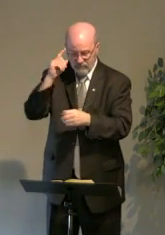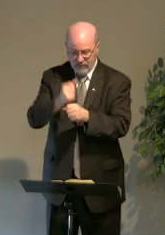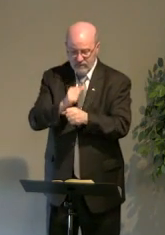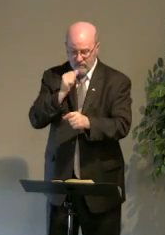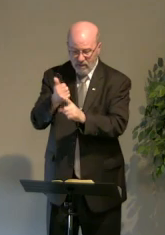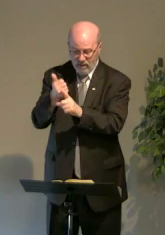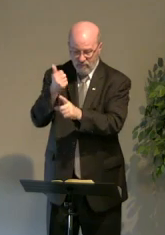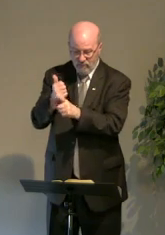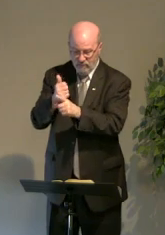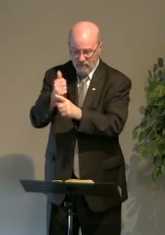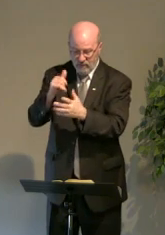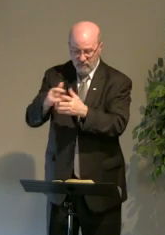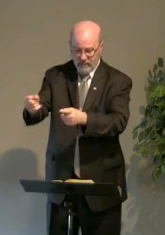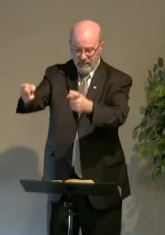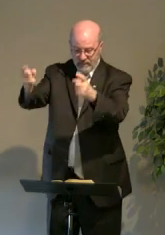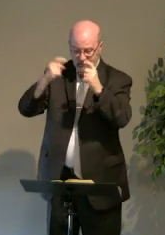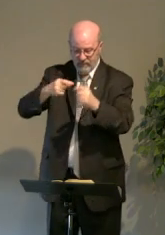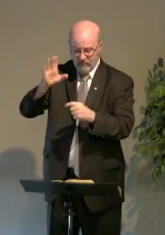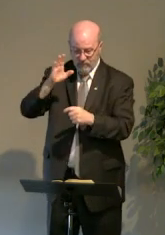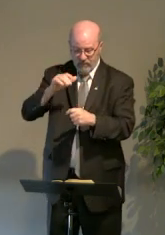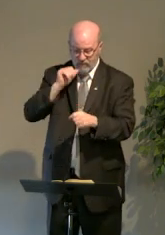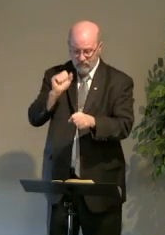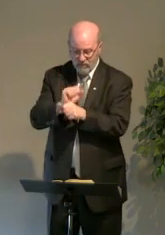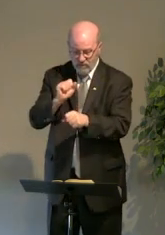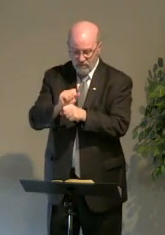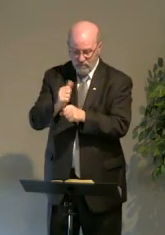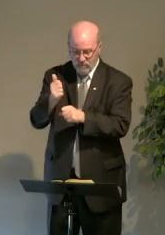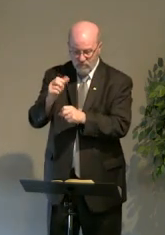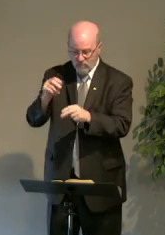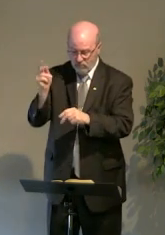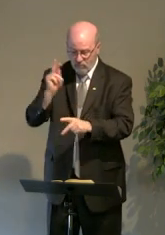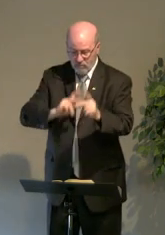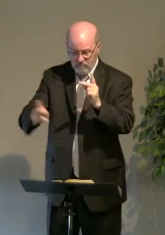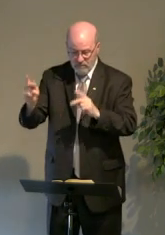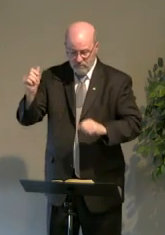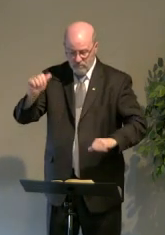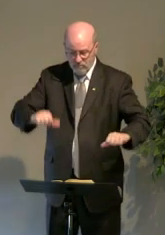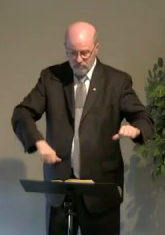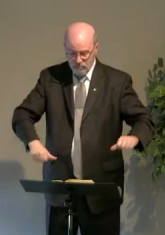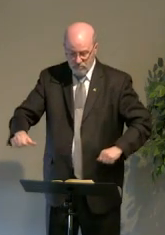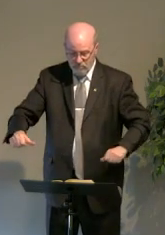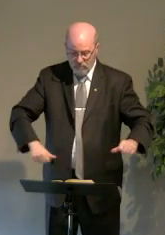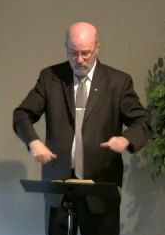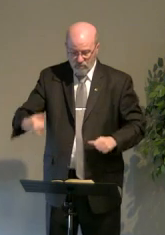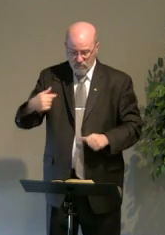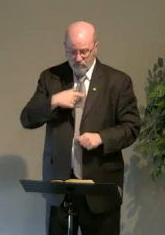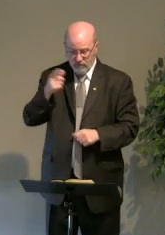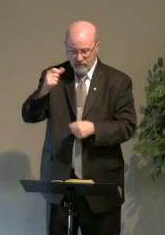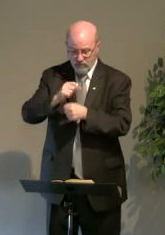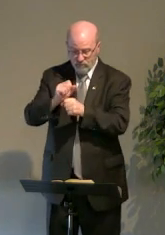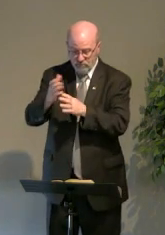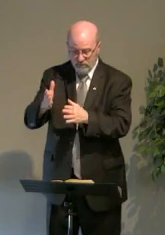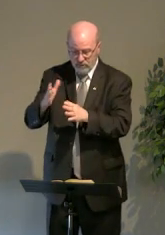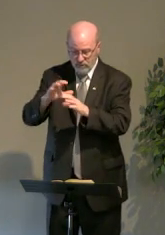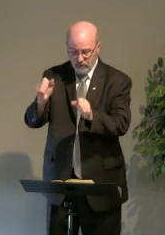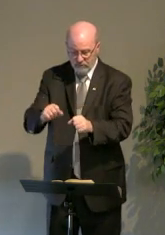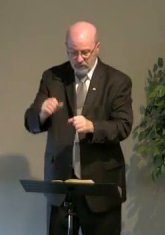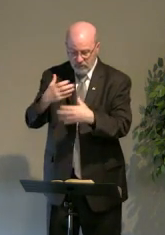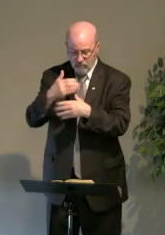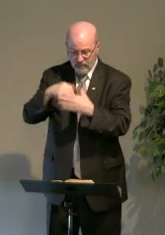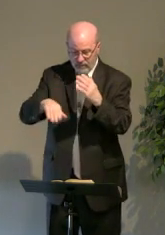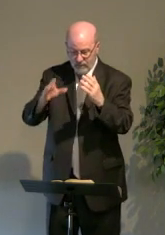through faith, and that not of yourselves, it is the gift of God, not of works, lest any man should boast. For we are his